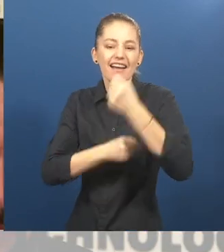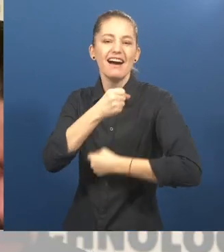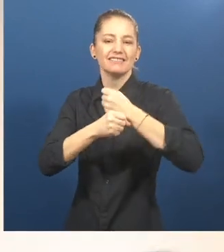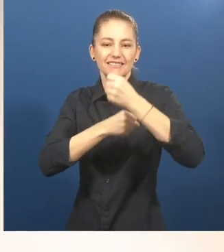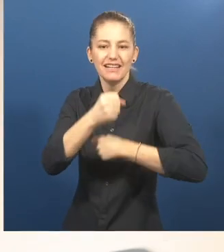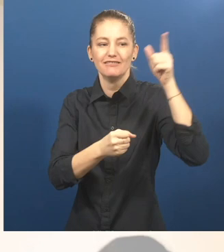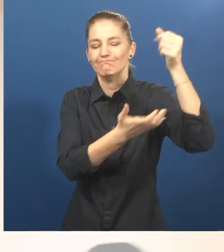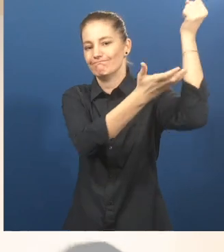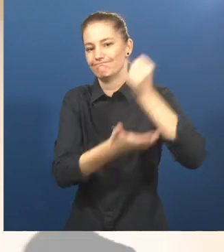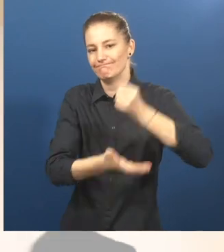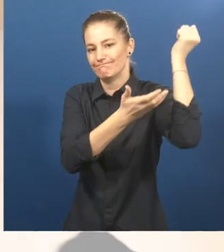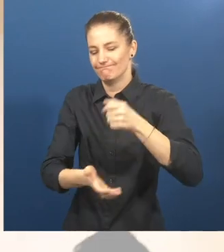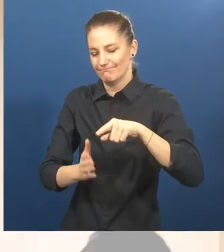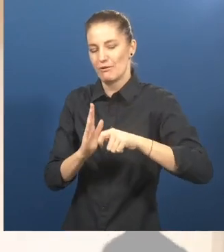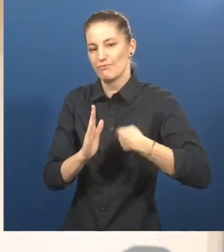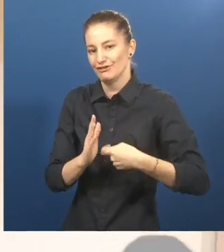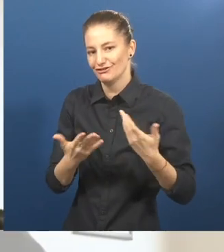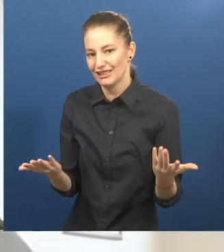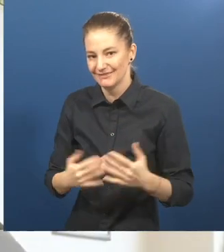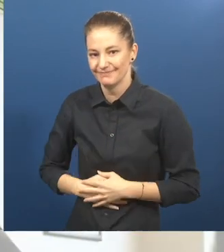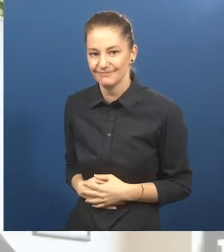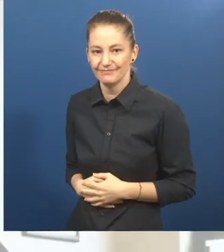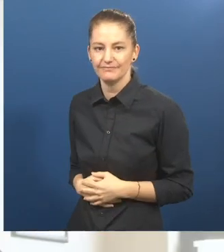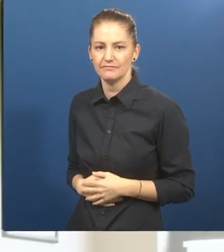is next for Alianza Éntrale?